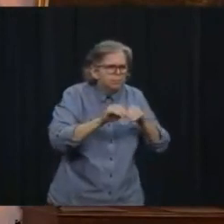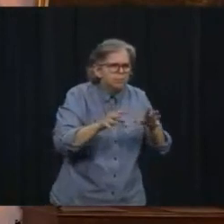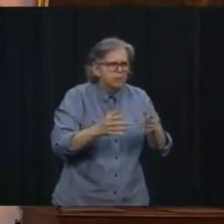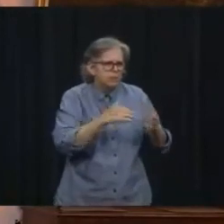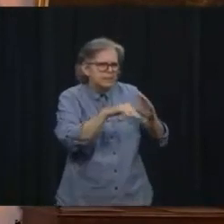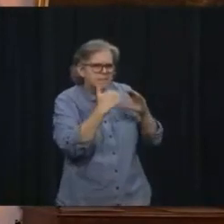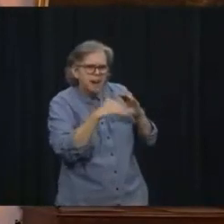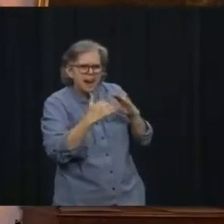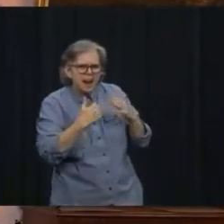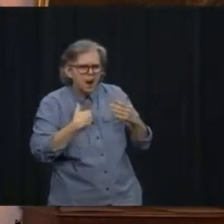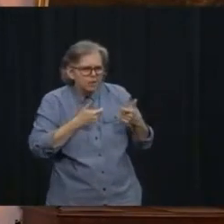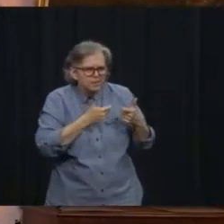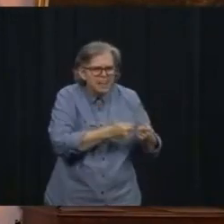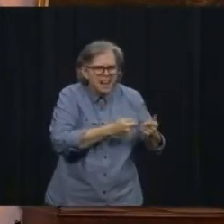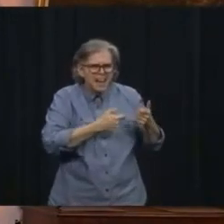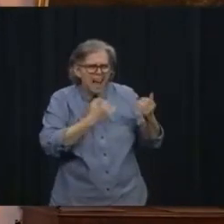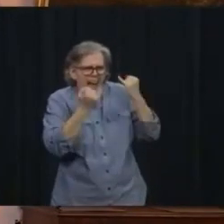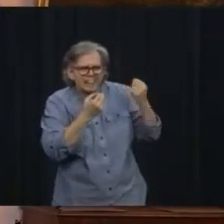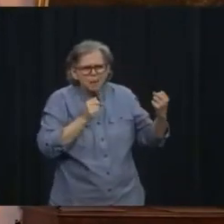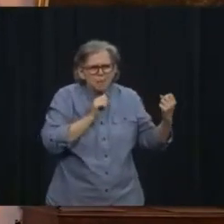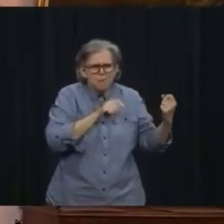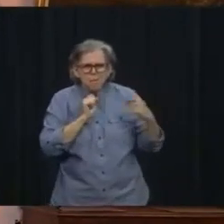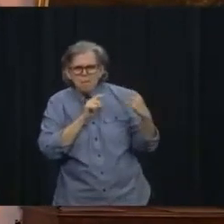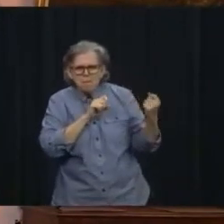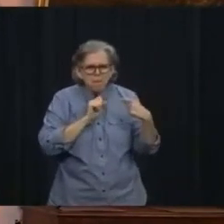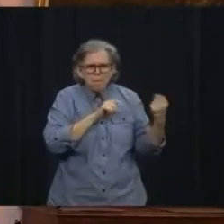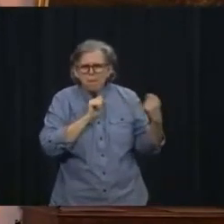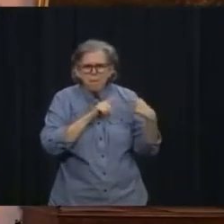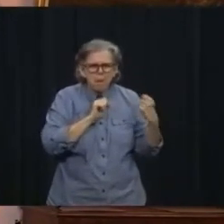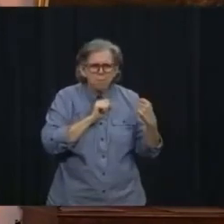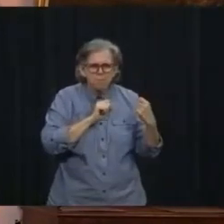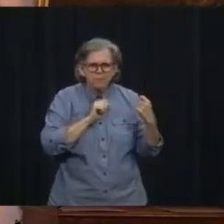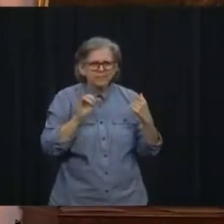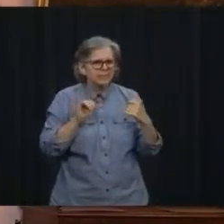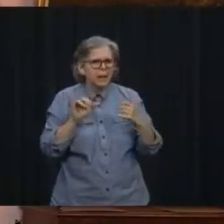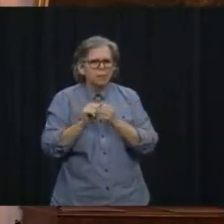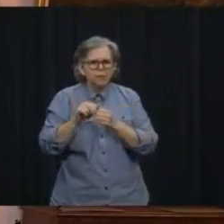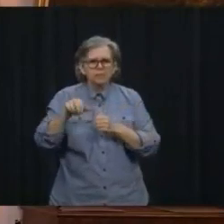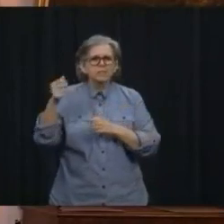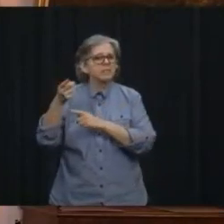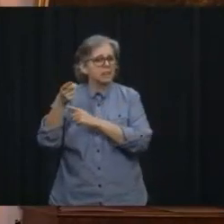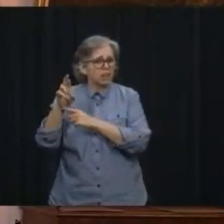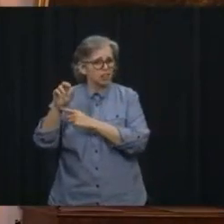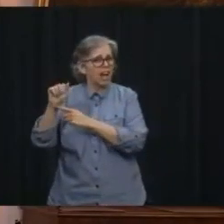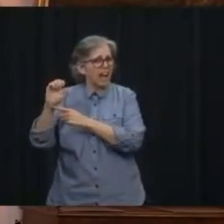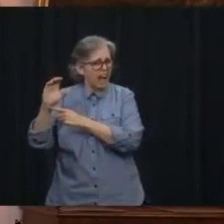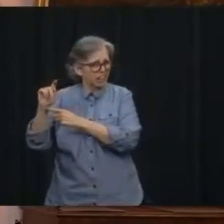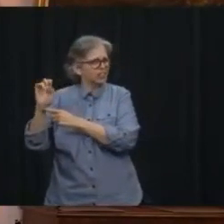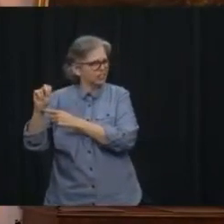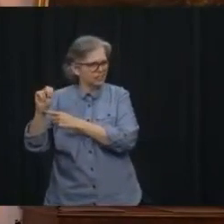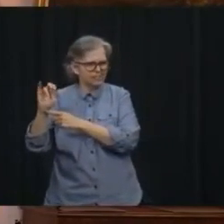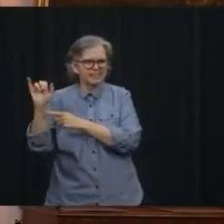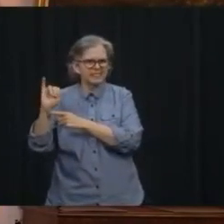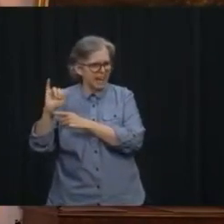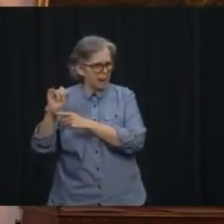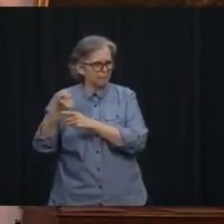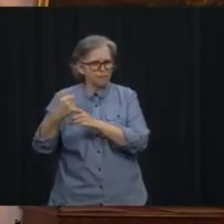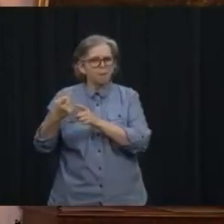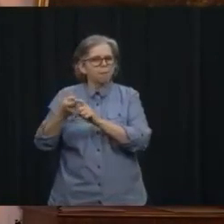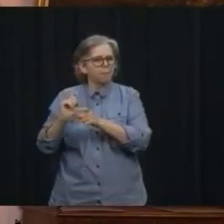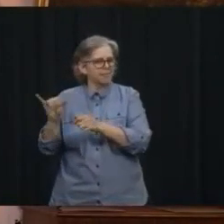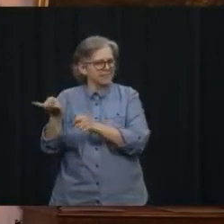with ideas. He would do the same thing for Dr. Acton, his fellow Mahoning Valley native.